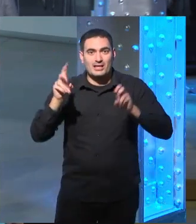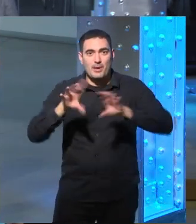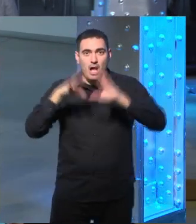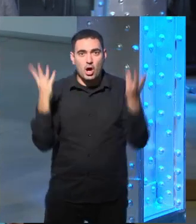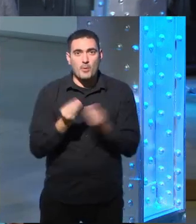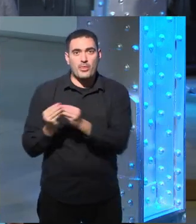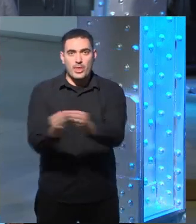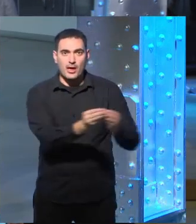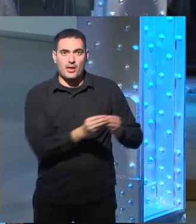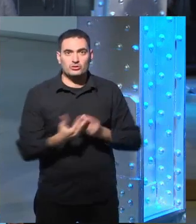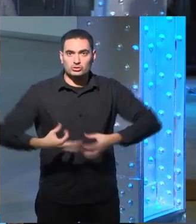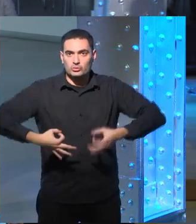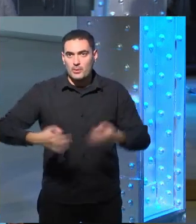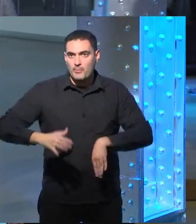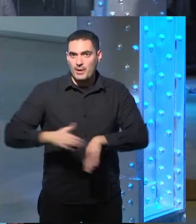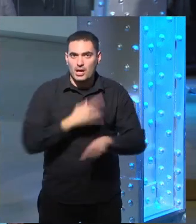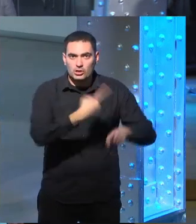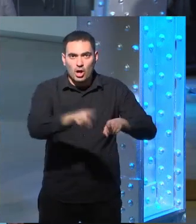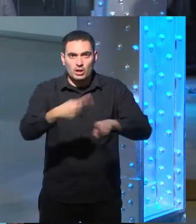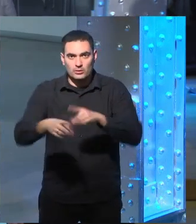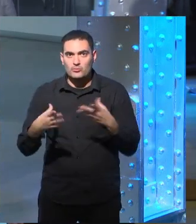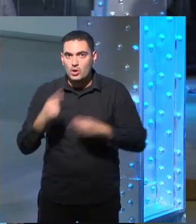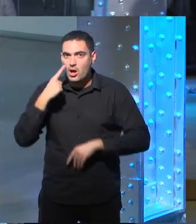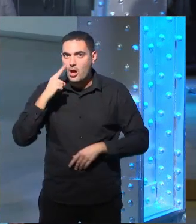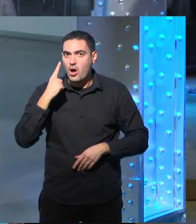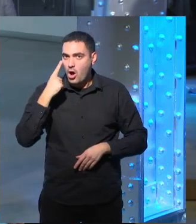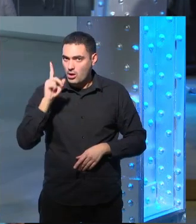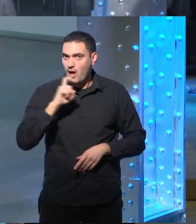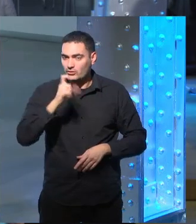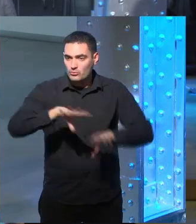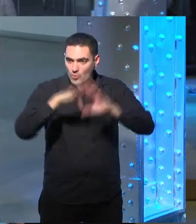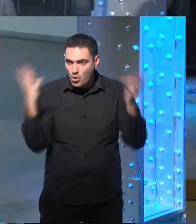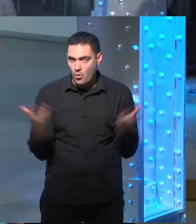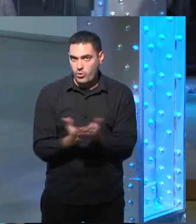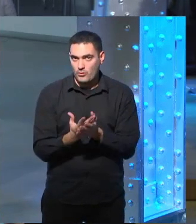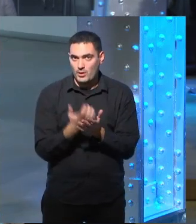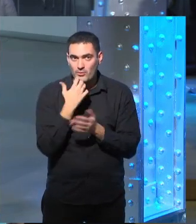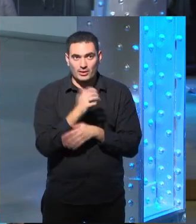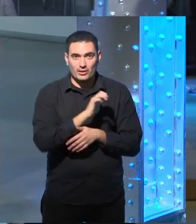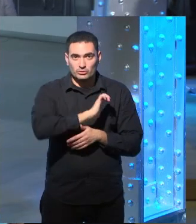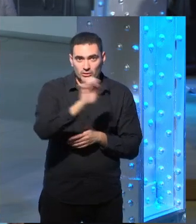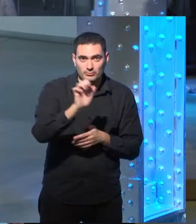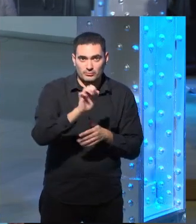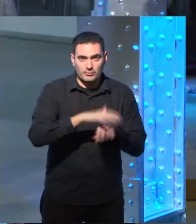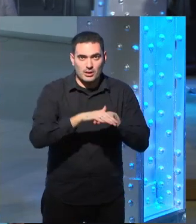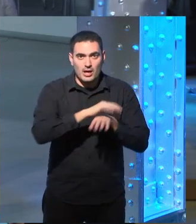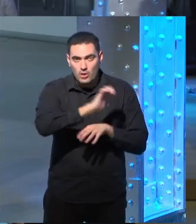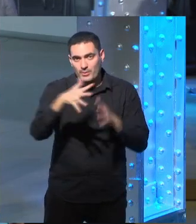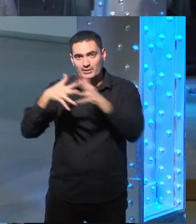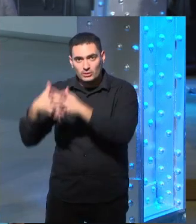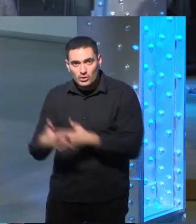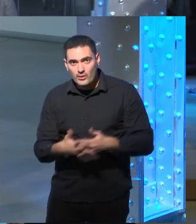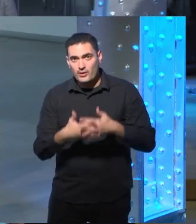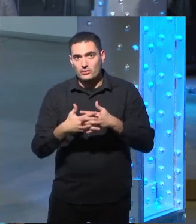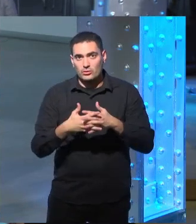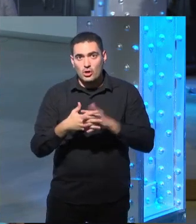technological progress, but I'm talking globally. Perhaps globalization, it can be great, but the world is much bigger than Europe,